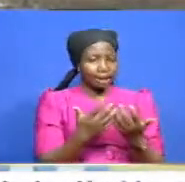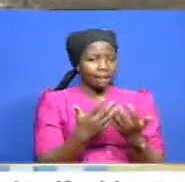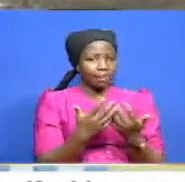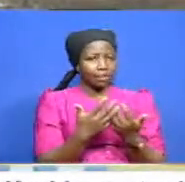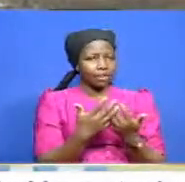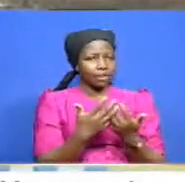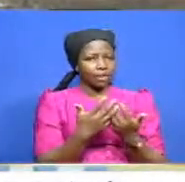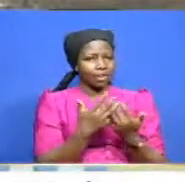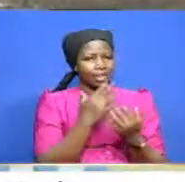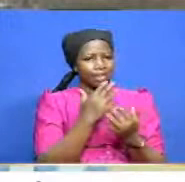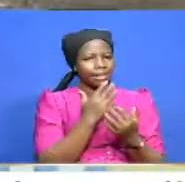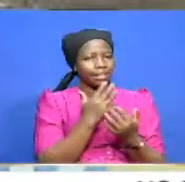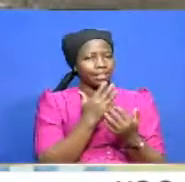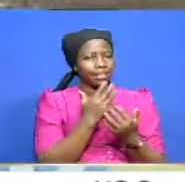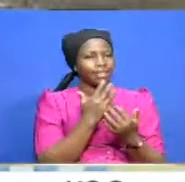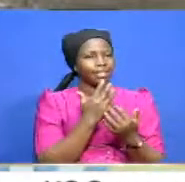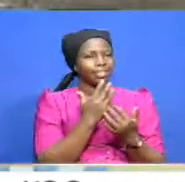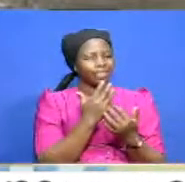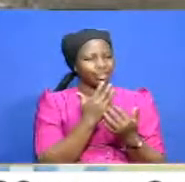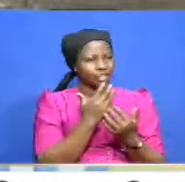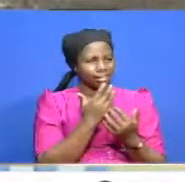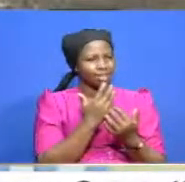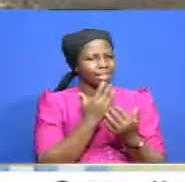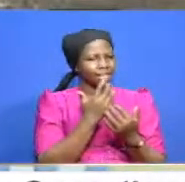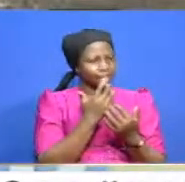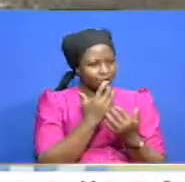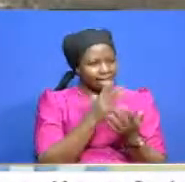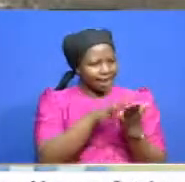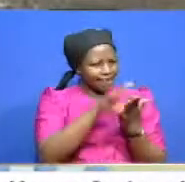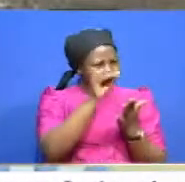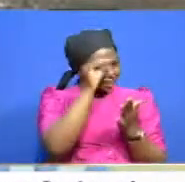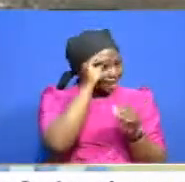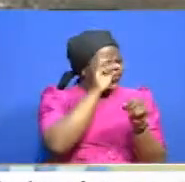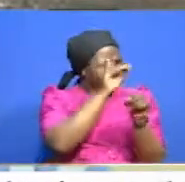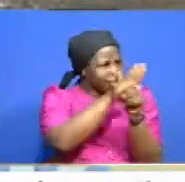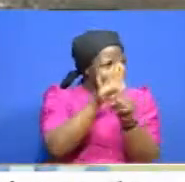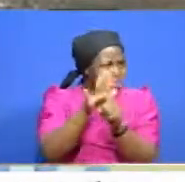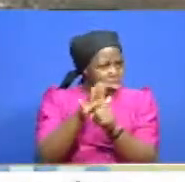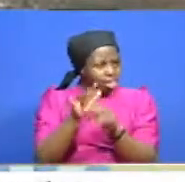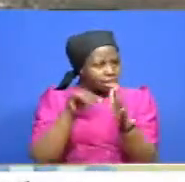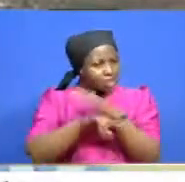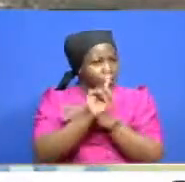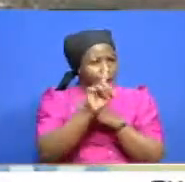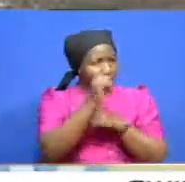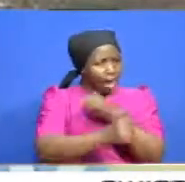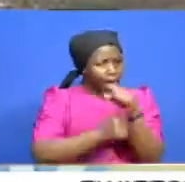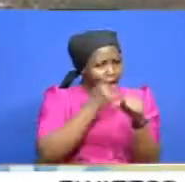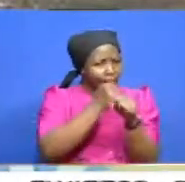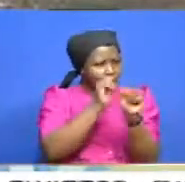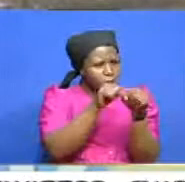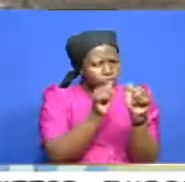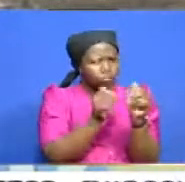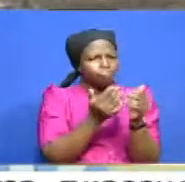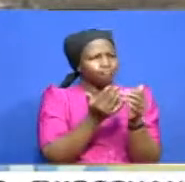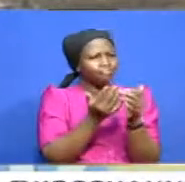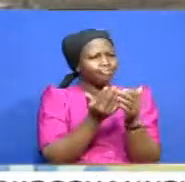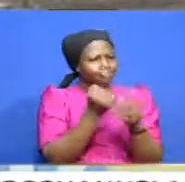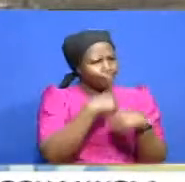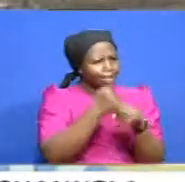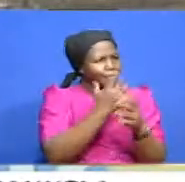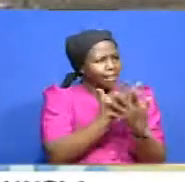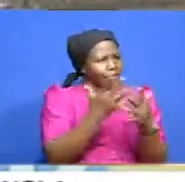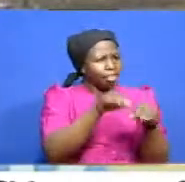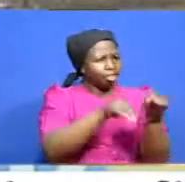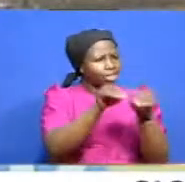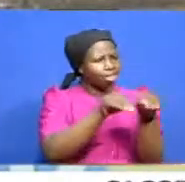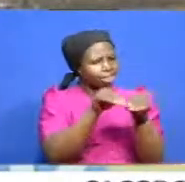this much within 1 year? Can it be squeezed to fit and ensure that that transition happens